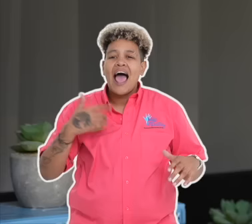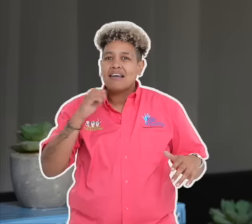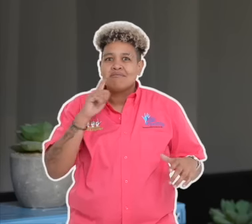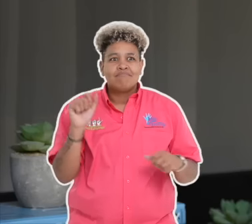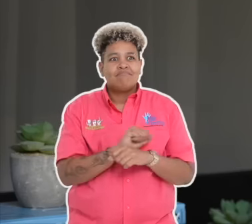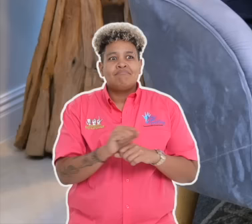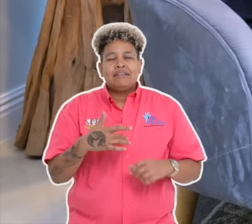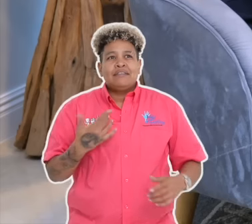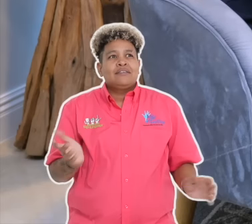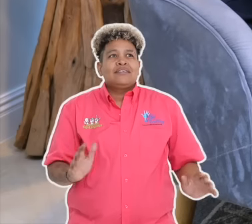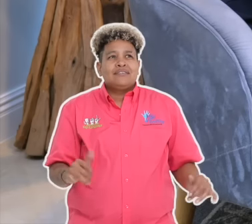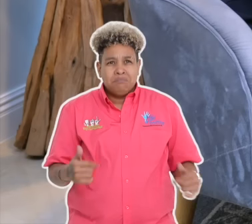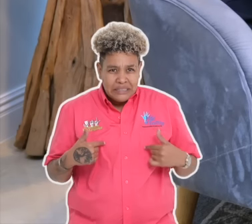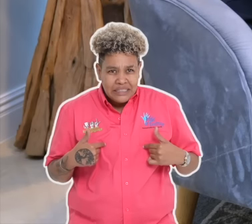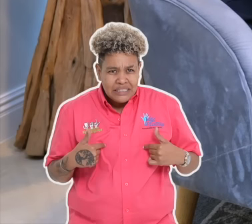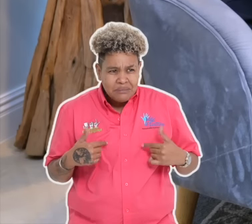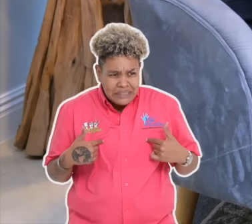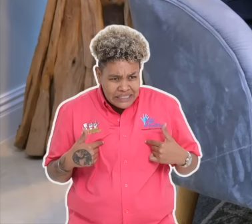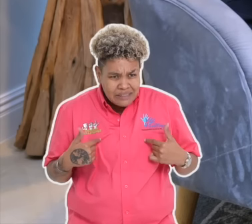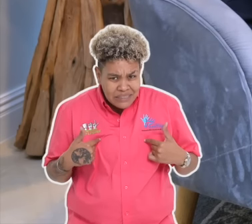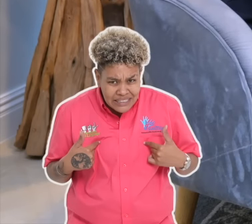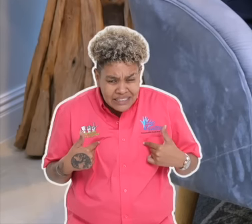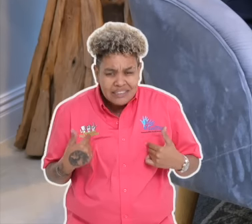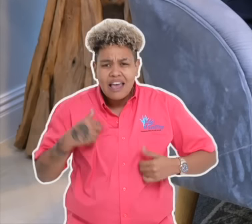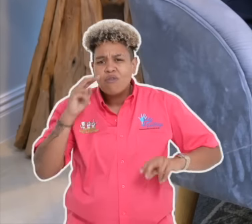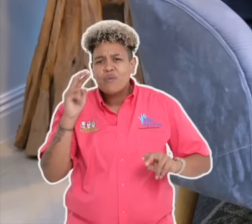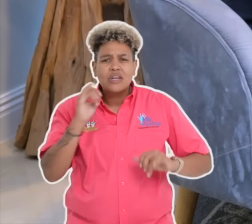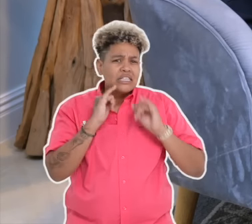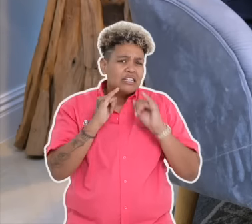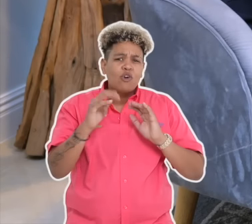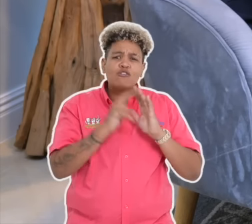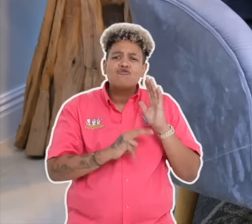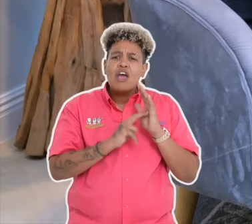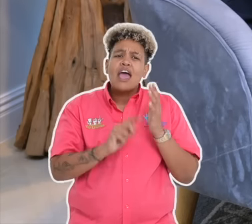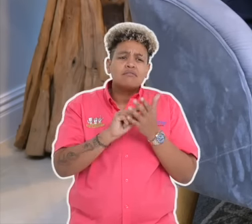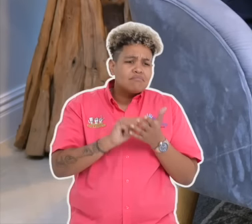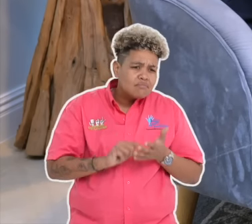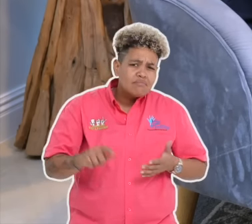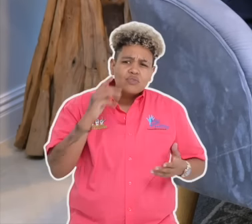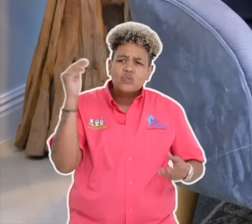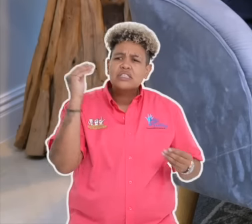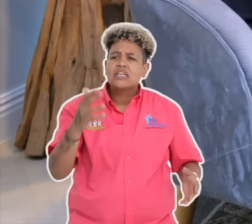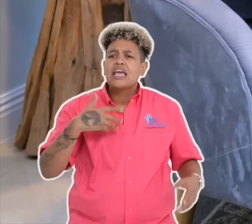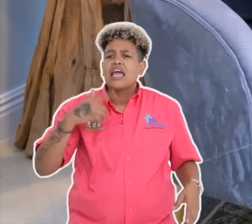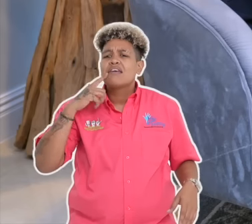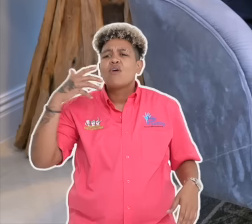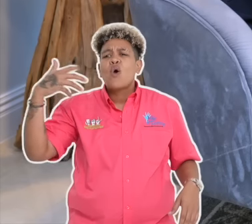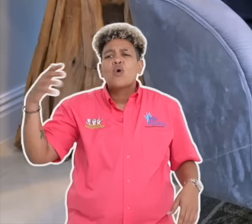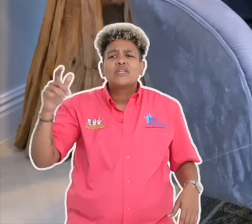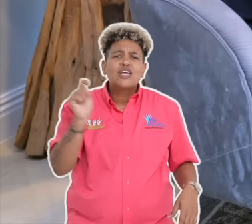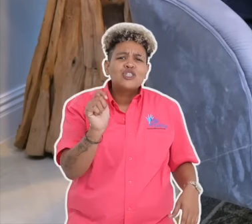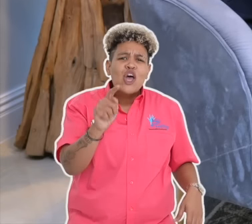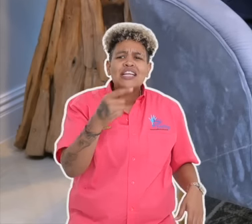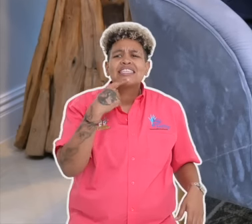It still has not. It's surreal. It is surreal. I've watched interviews. I have read articles. And you have said, you know, you had your